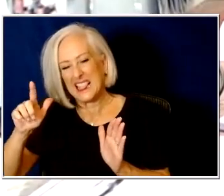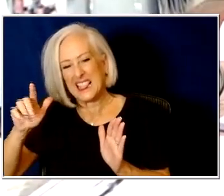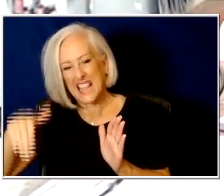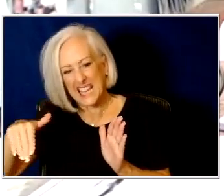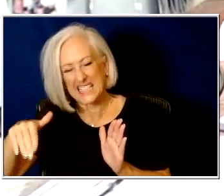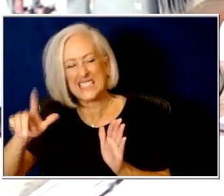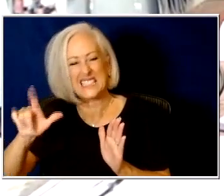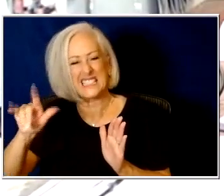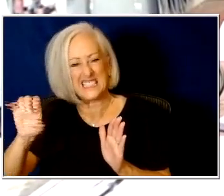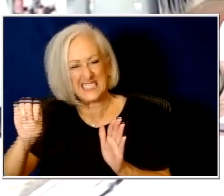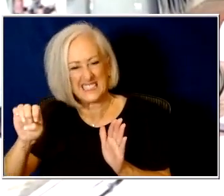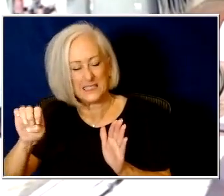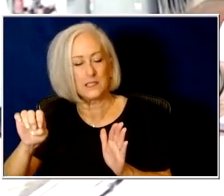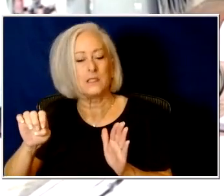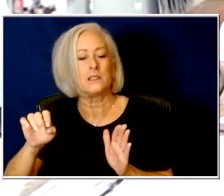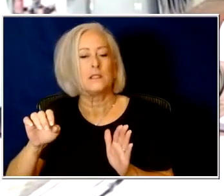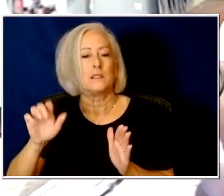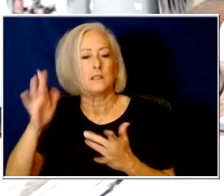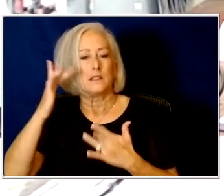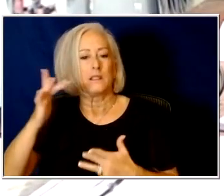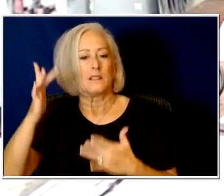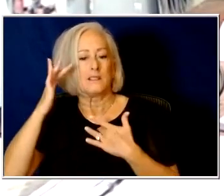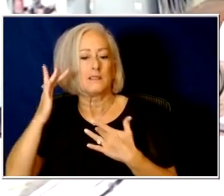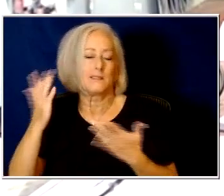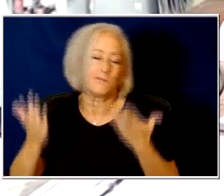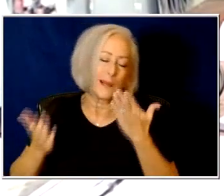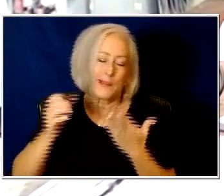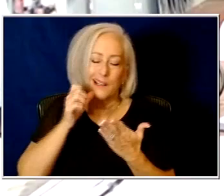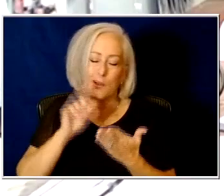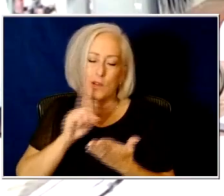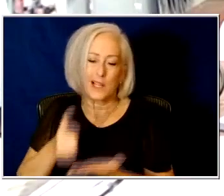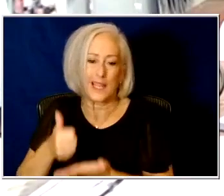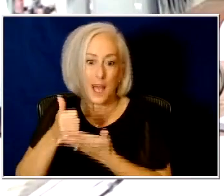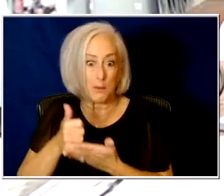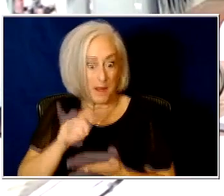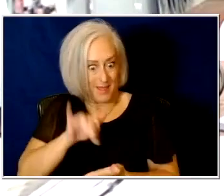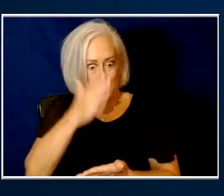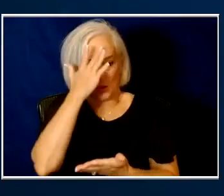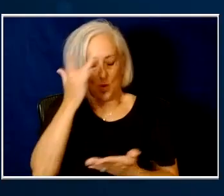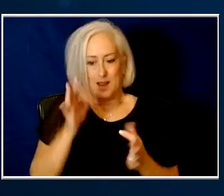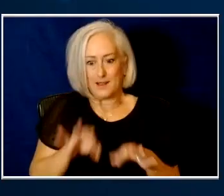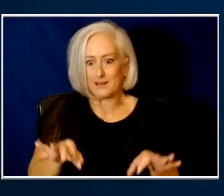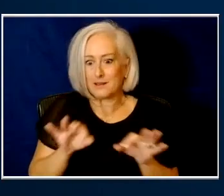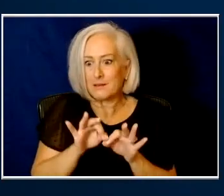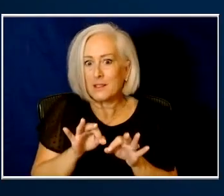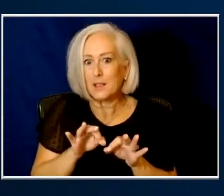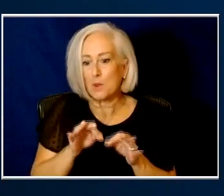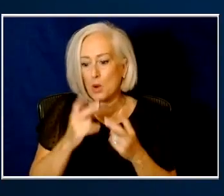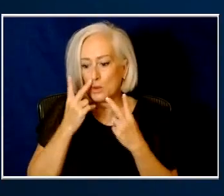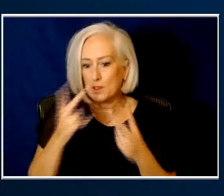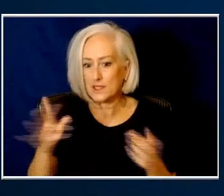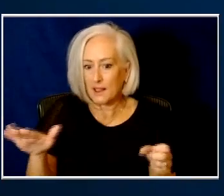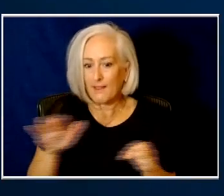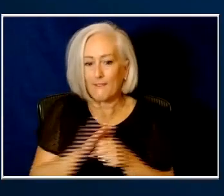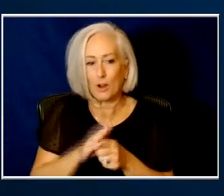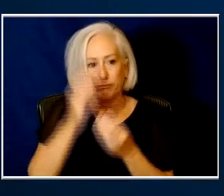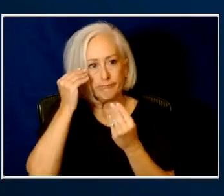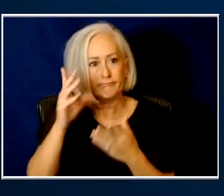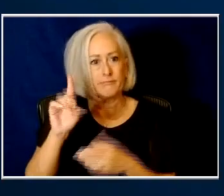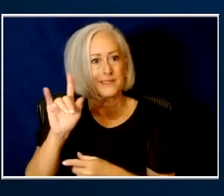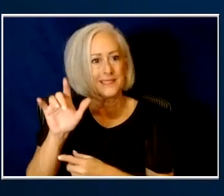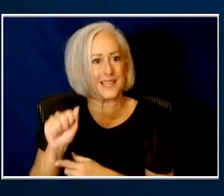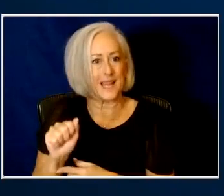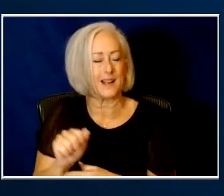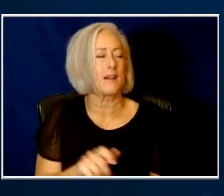going to be interesting to see. That's why we're all waiting to see this full data set. You bet. You want to compare it to where people are in stages and